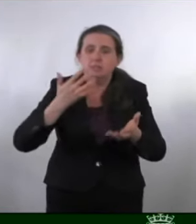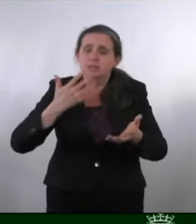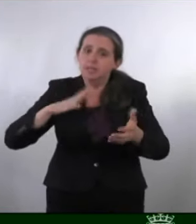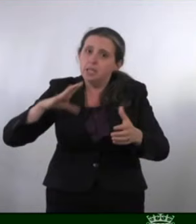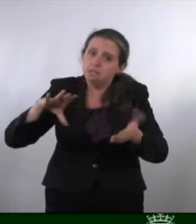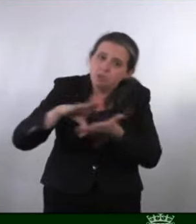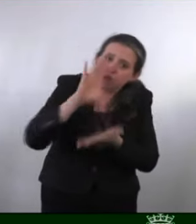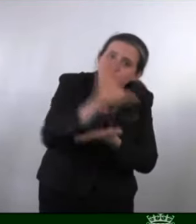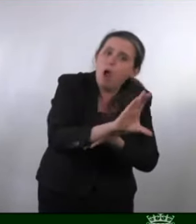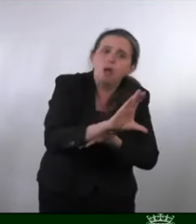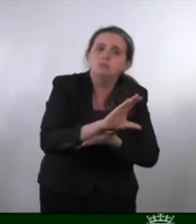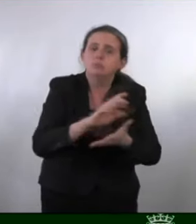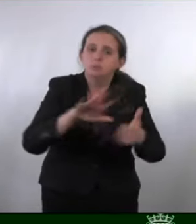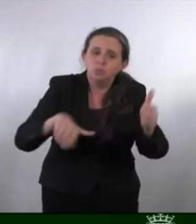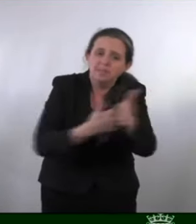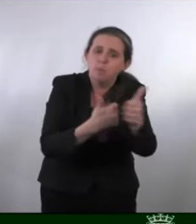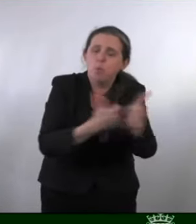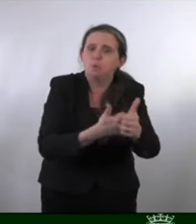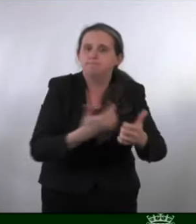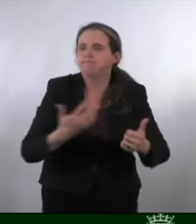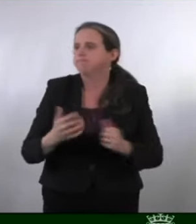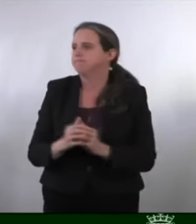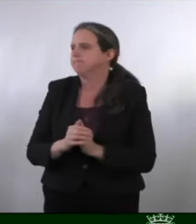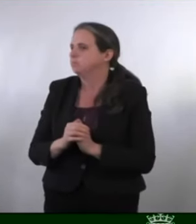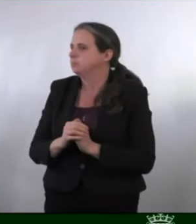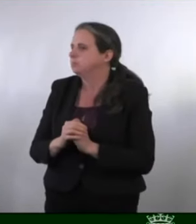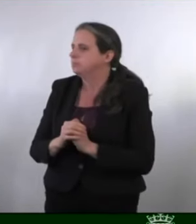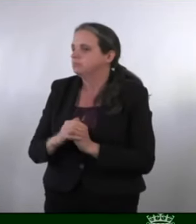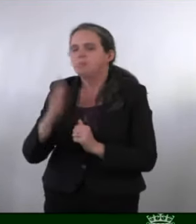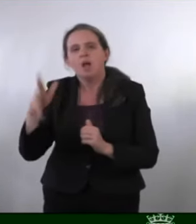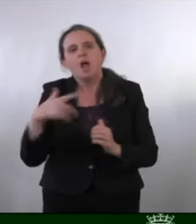I refer the honourable gentleman, my honourable friend, the answer I gave just now.